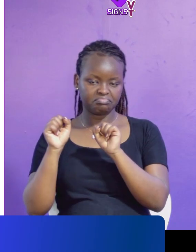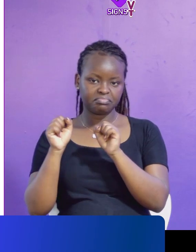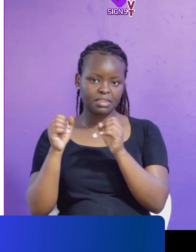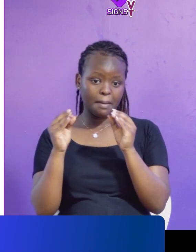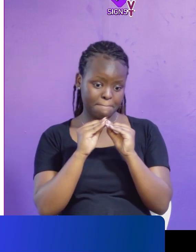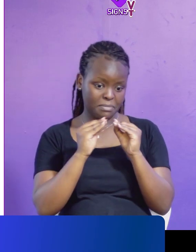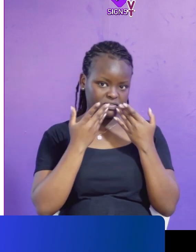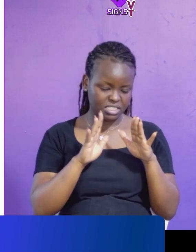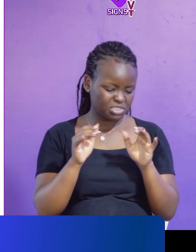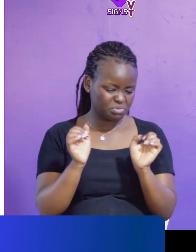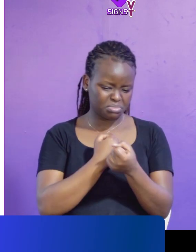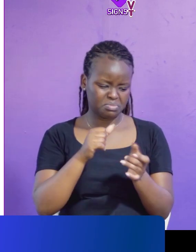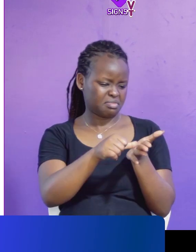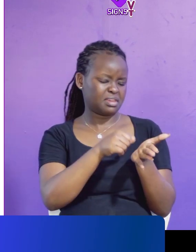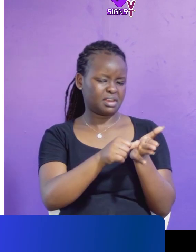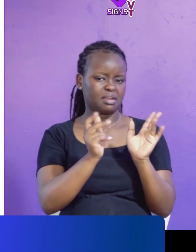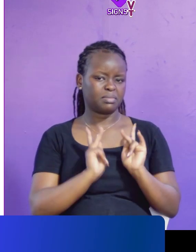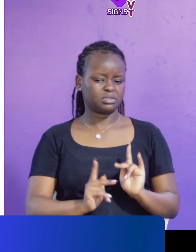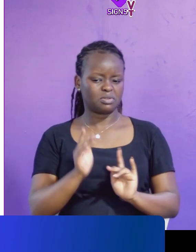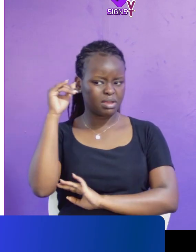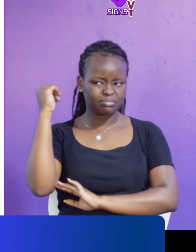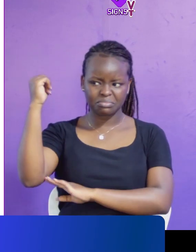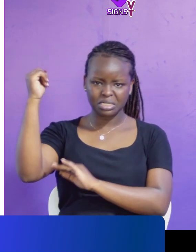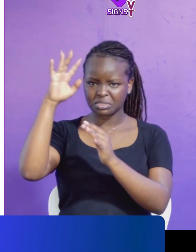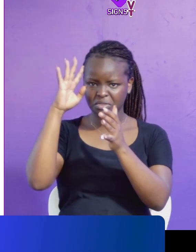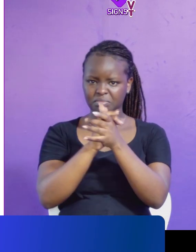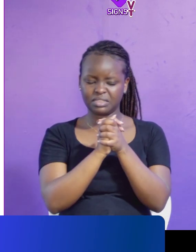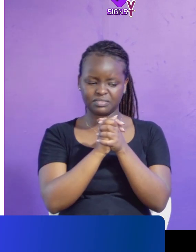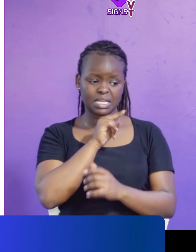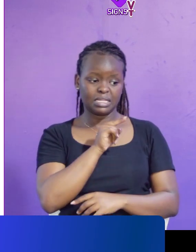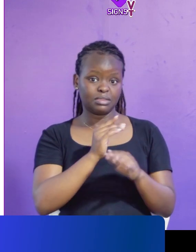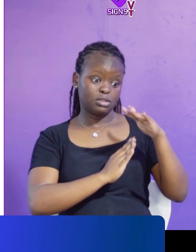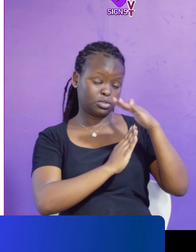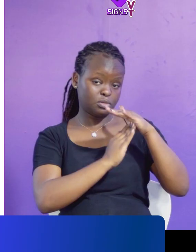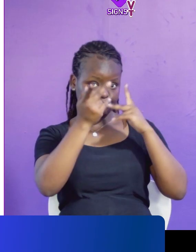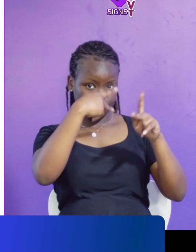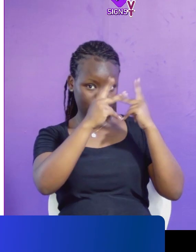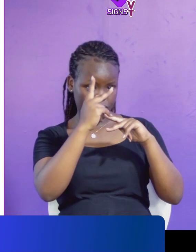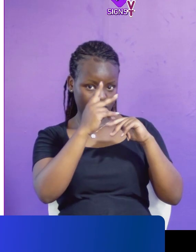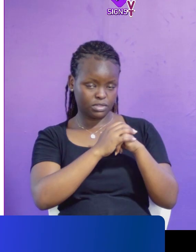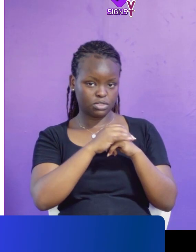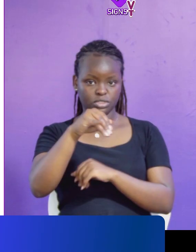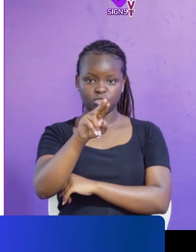her political beliefs. These were top professionals from our community. Julius